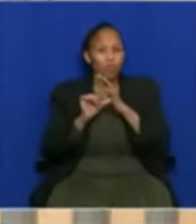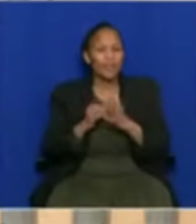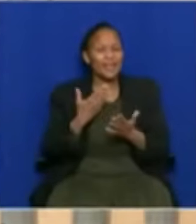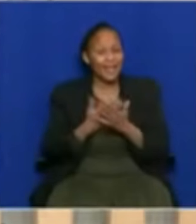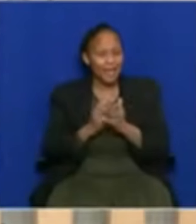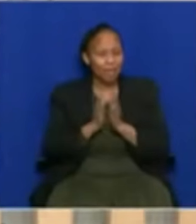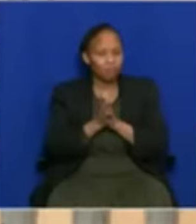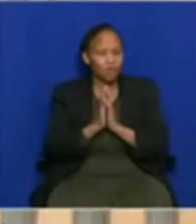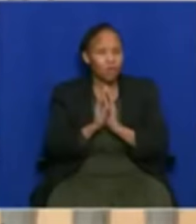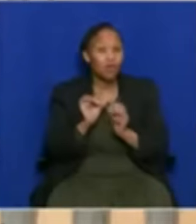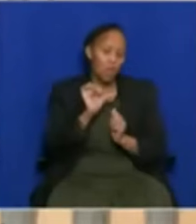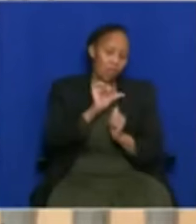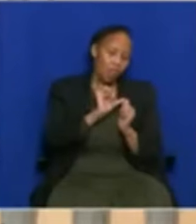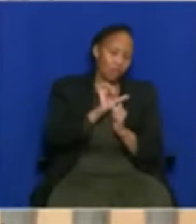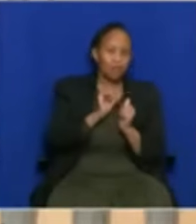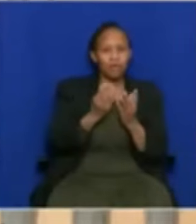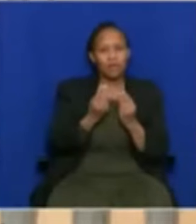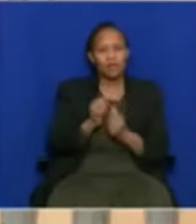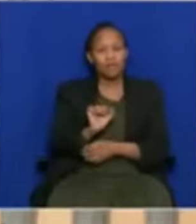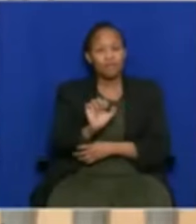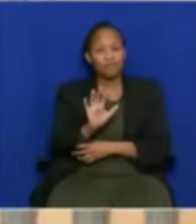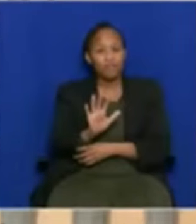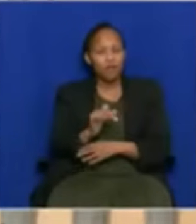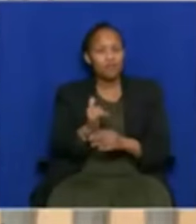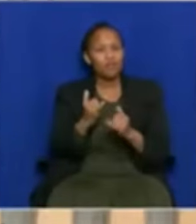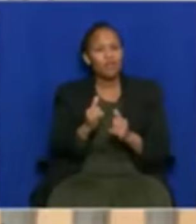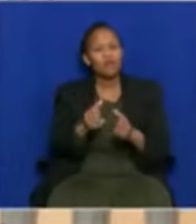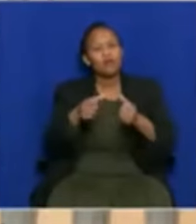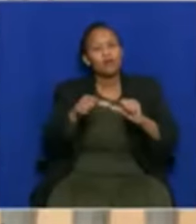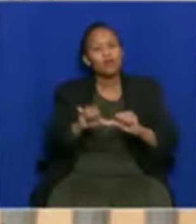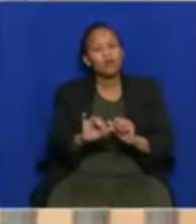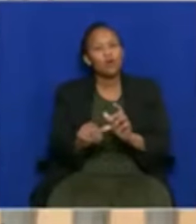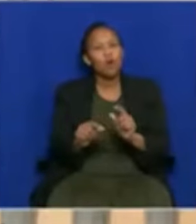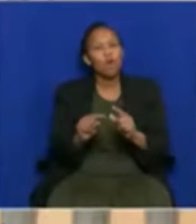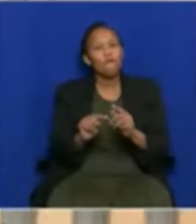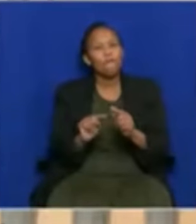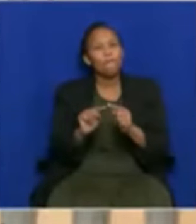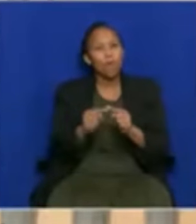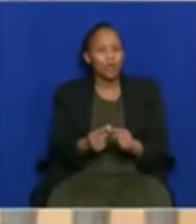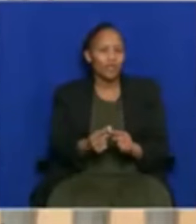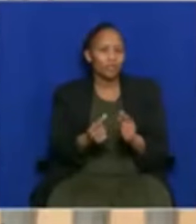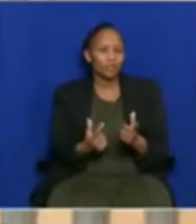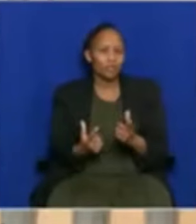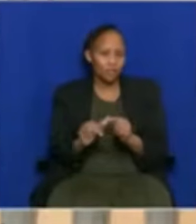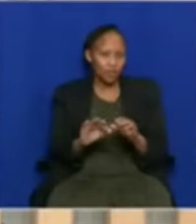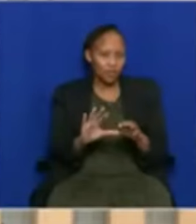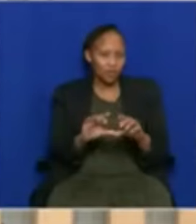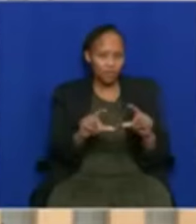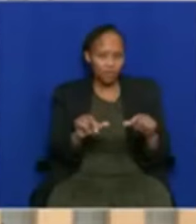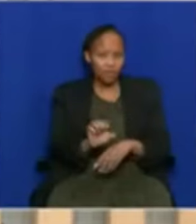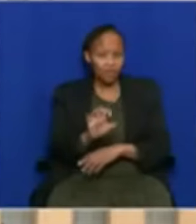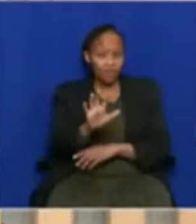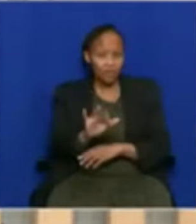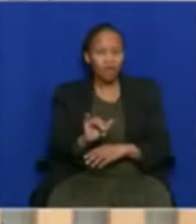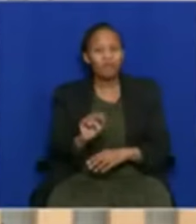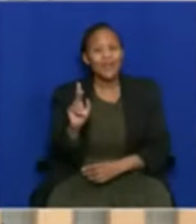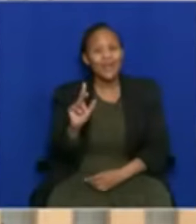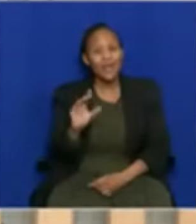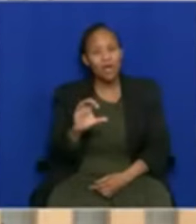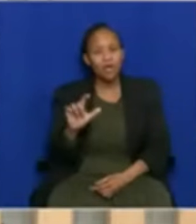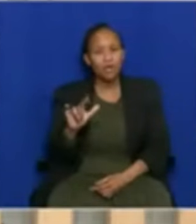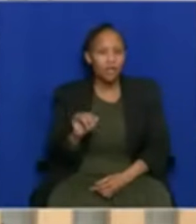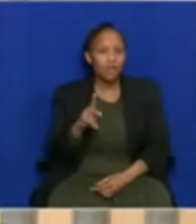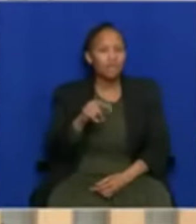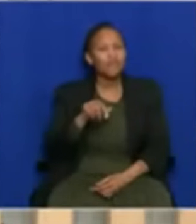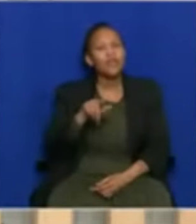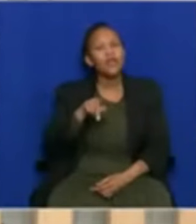where the following point is made, paragraph 5. In his report, Colonel Phillips states that the complainant's statements were